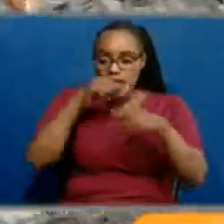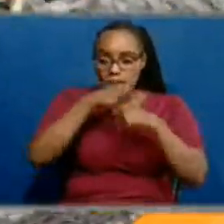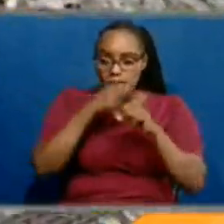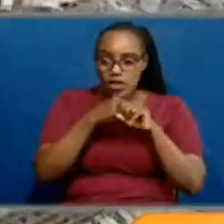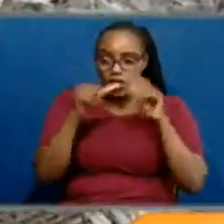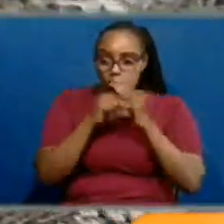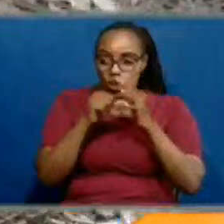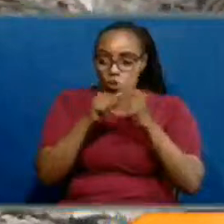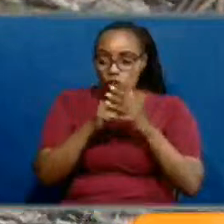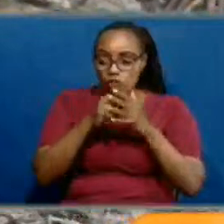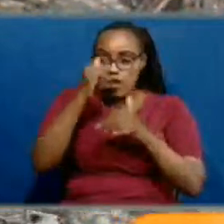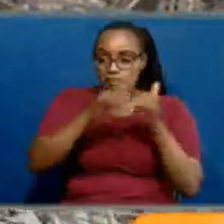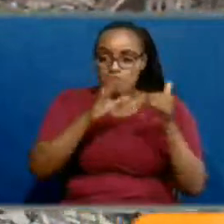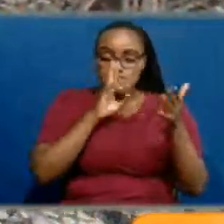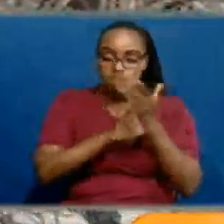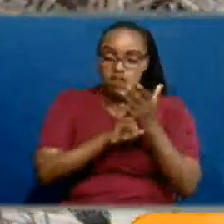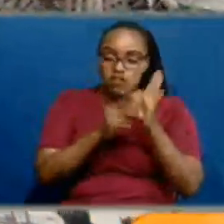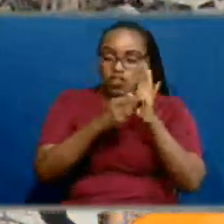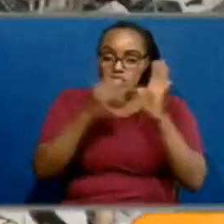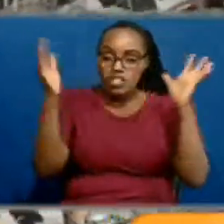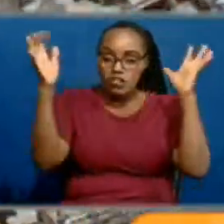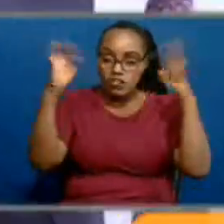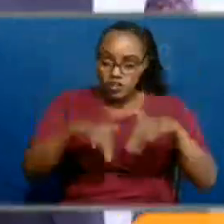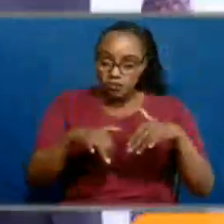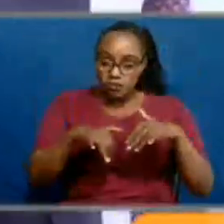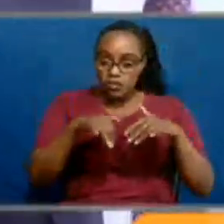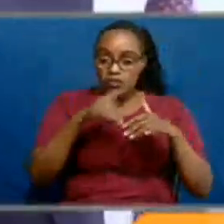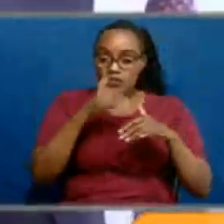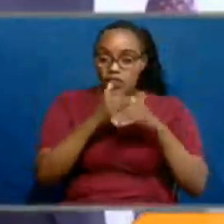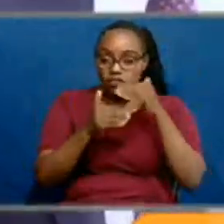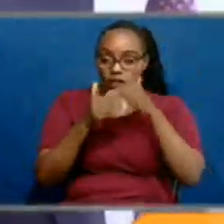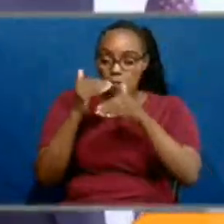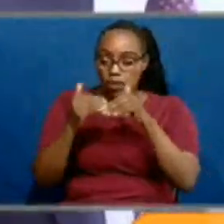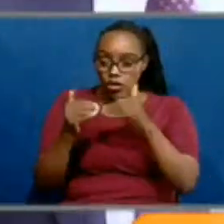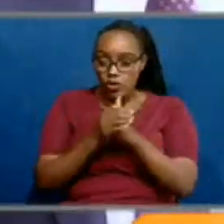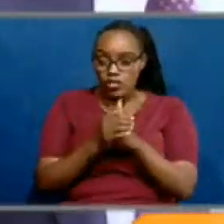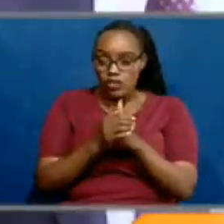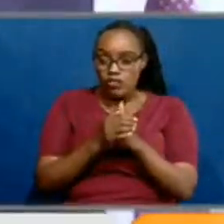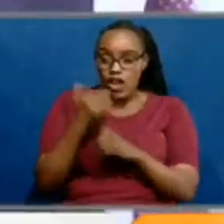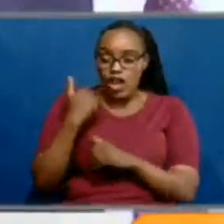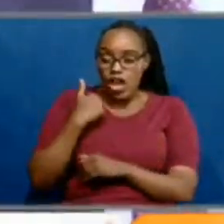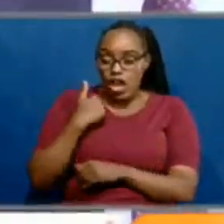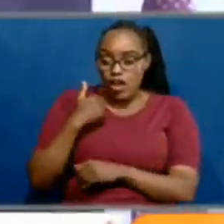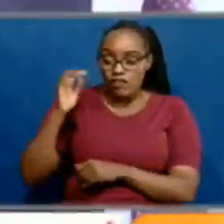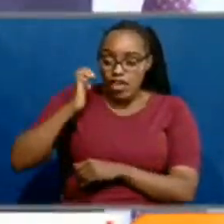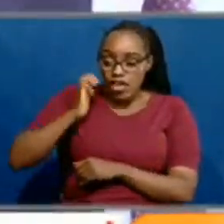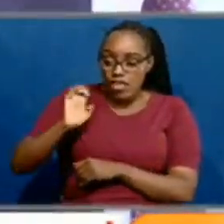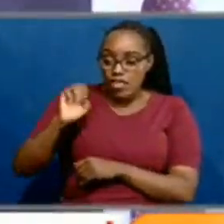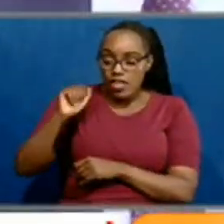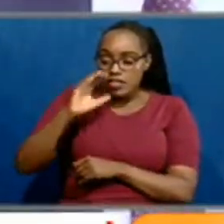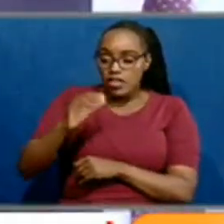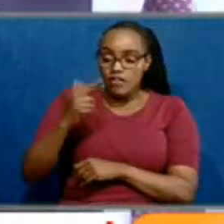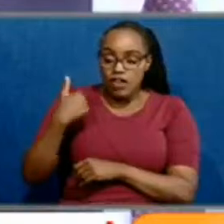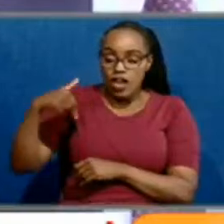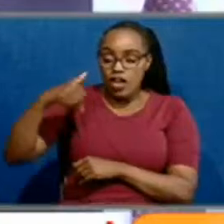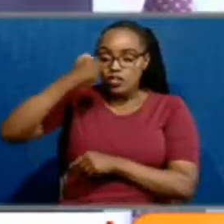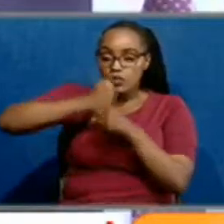disastrous consequences such as collapsed infrastructure. Of course, there's also the issue of ethics. So as a board, we do carry